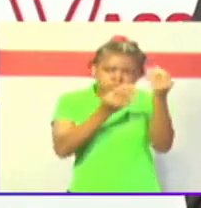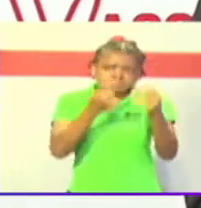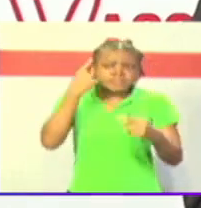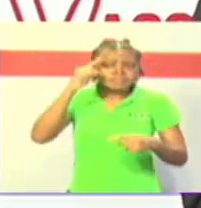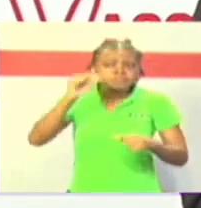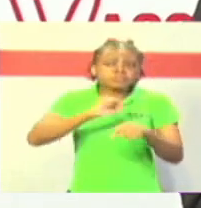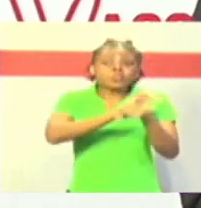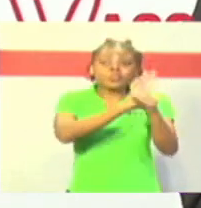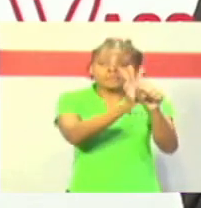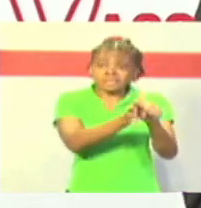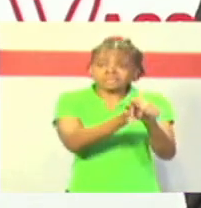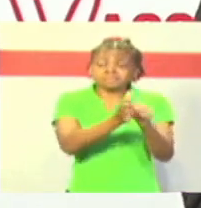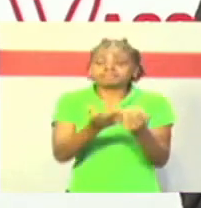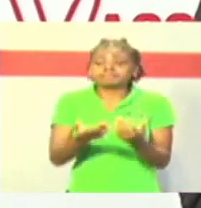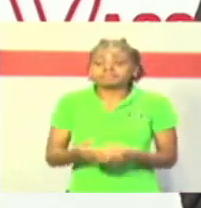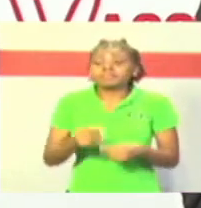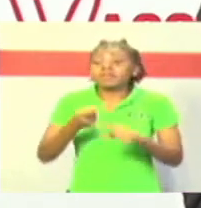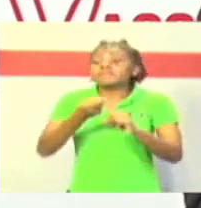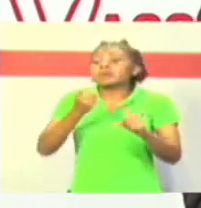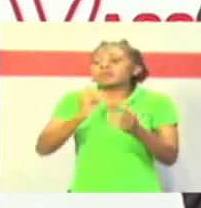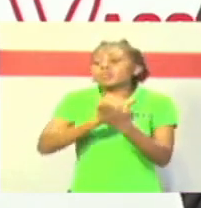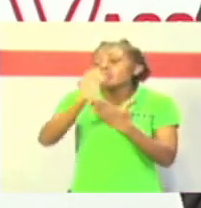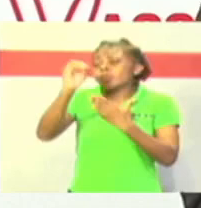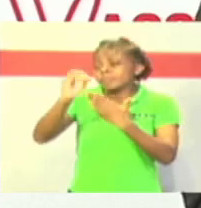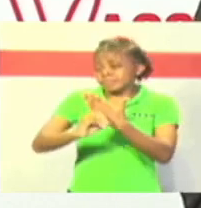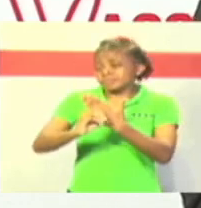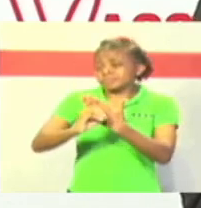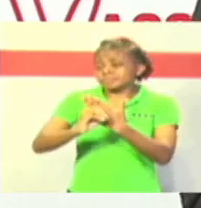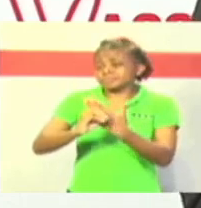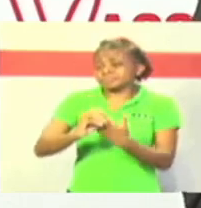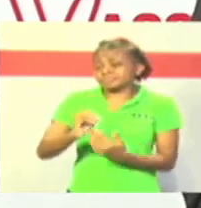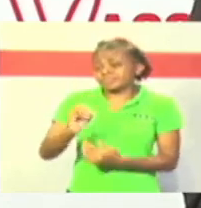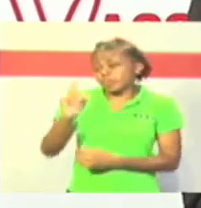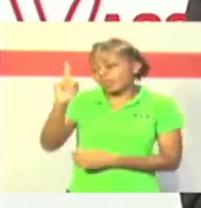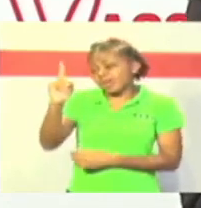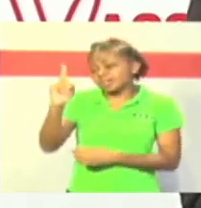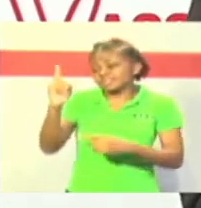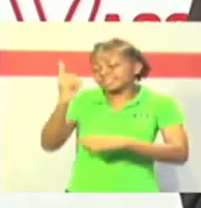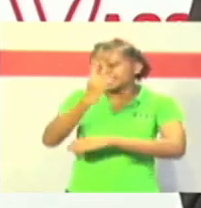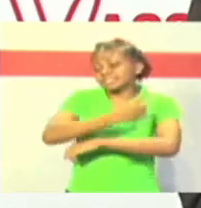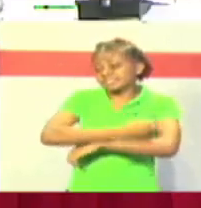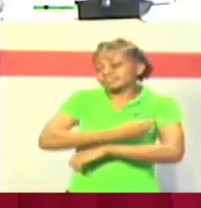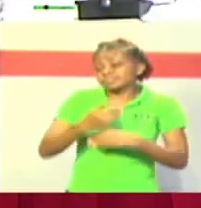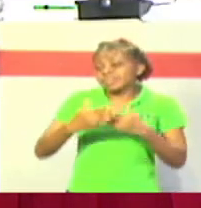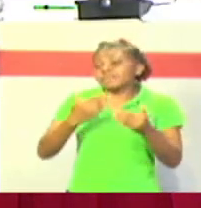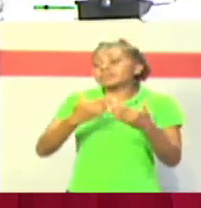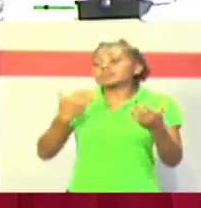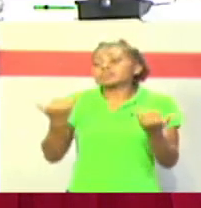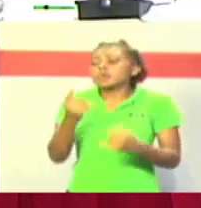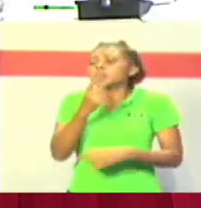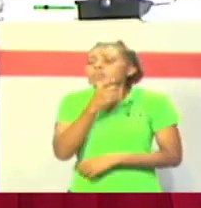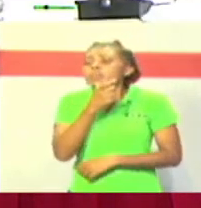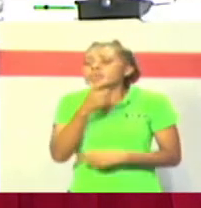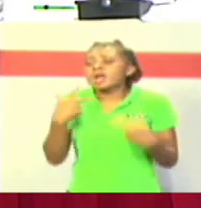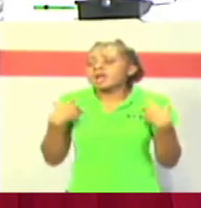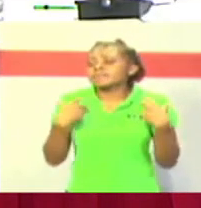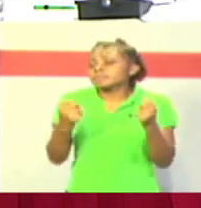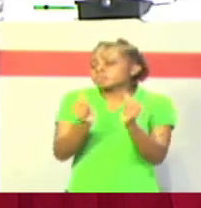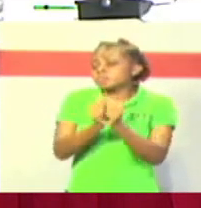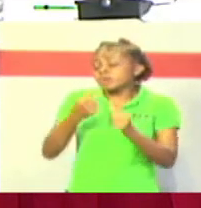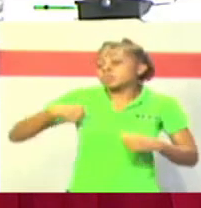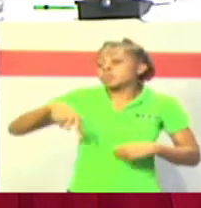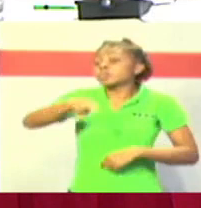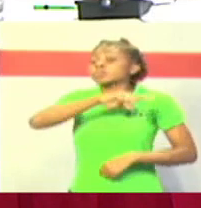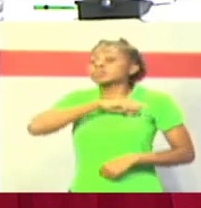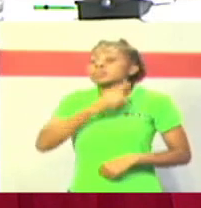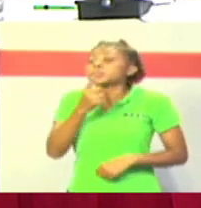October 2021. Our panelists for this morning's update are Dr. Roshan Parshram, our Chief Medical Officer of Health, Ministry of